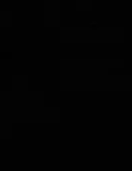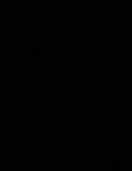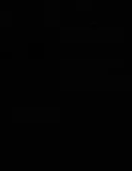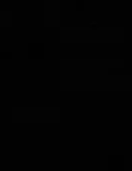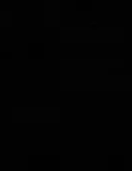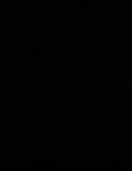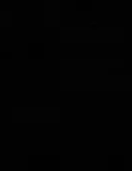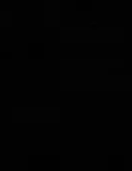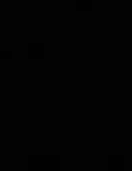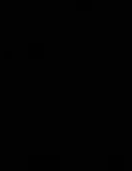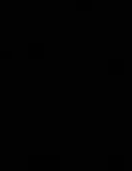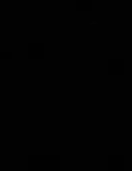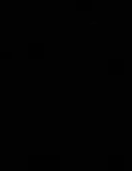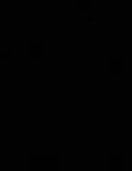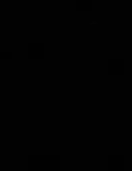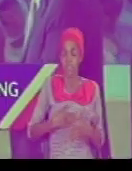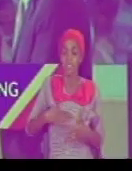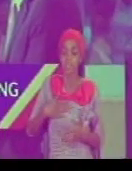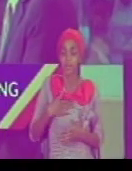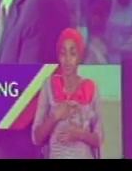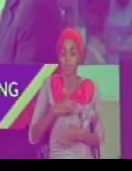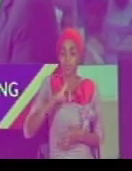at